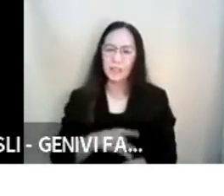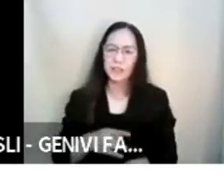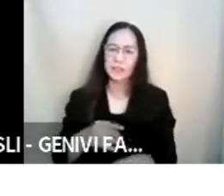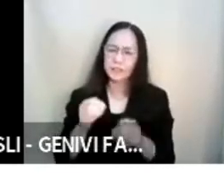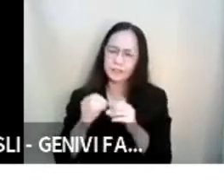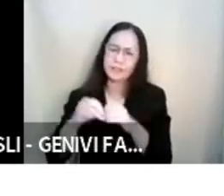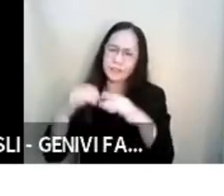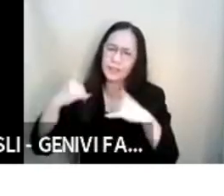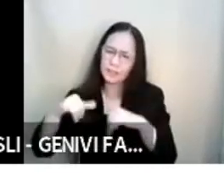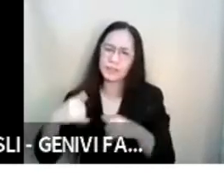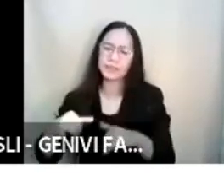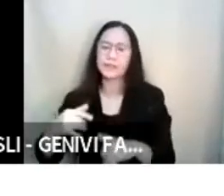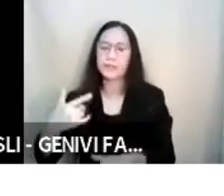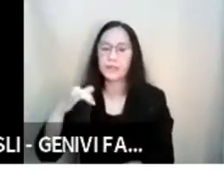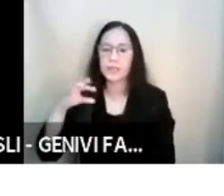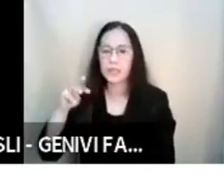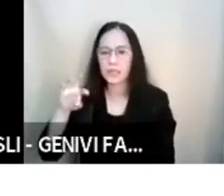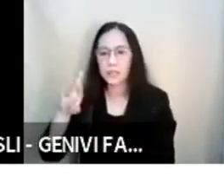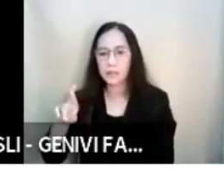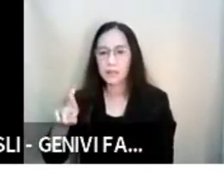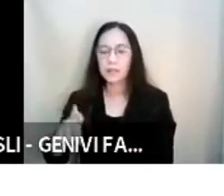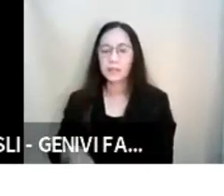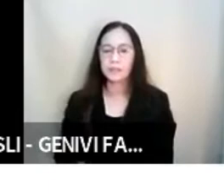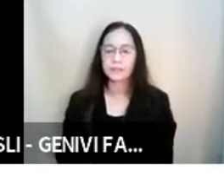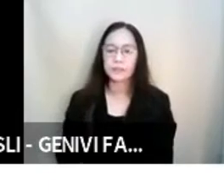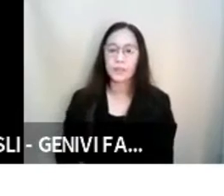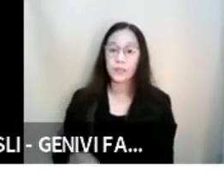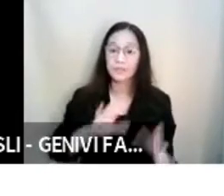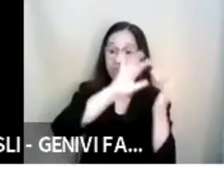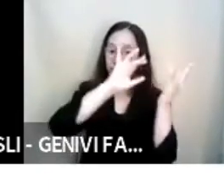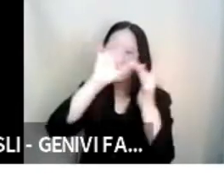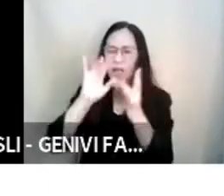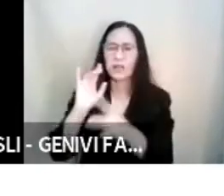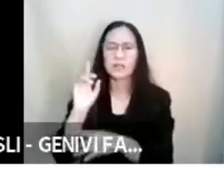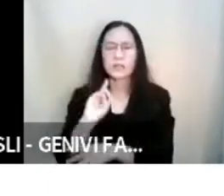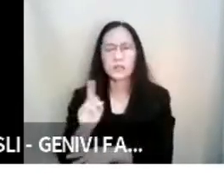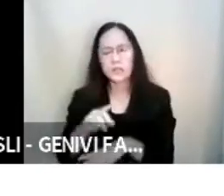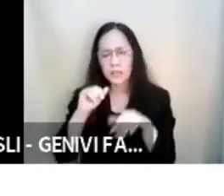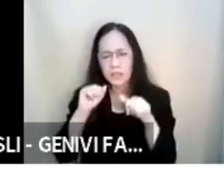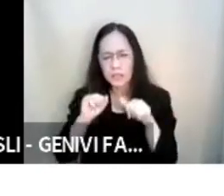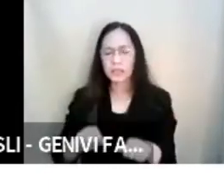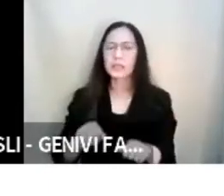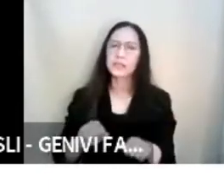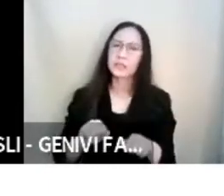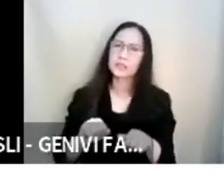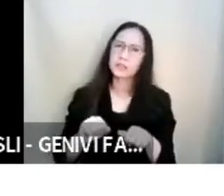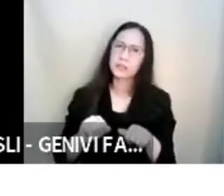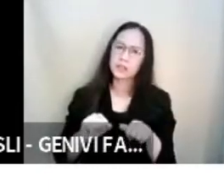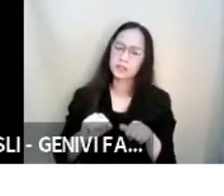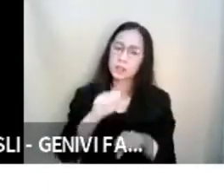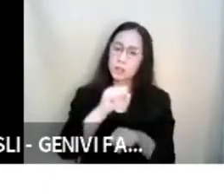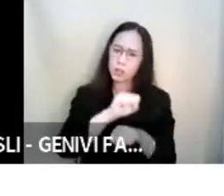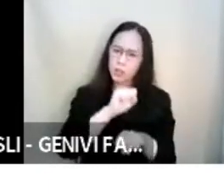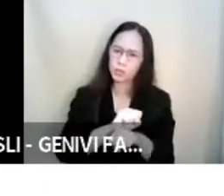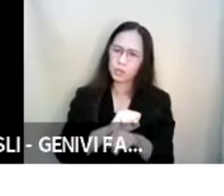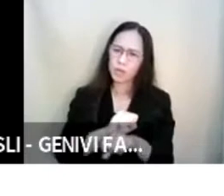ng games. Then explore that, no? Explore that. Ano ba yung pwedeng niyang maging trabaho in the gaming world,